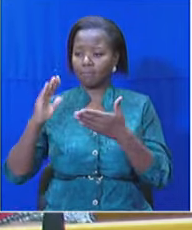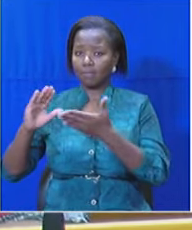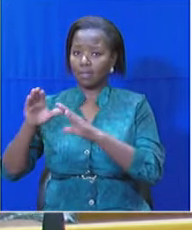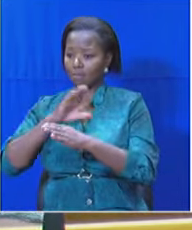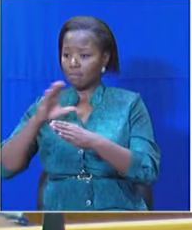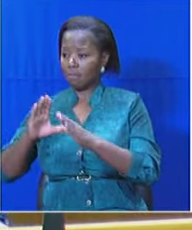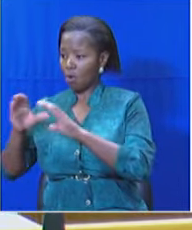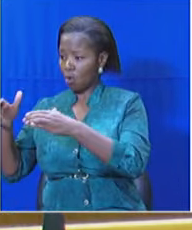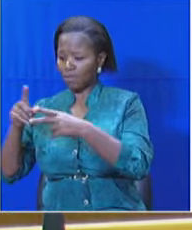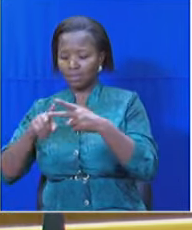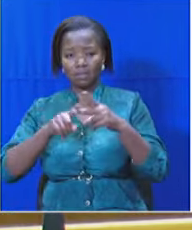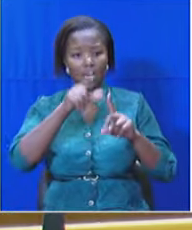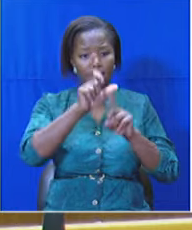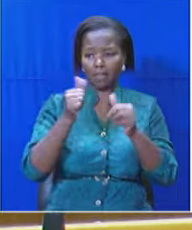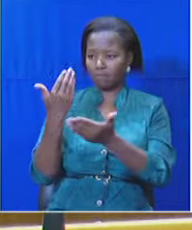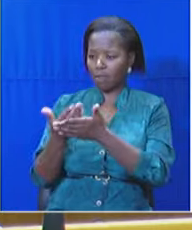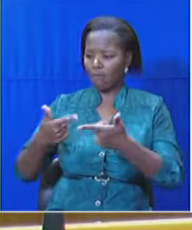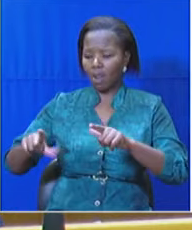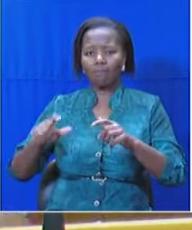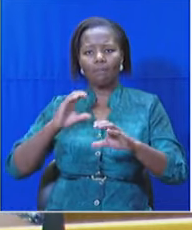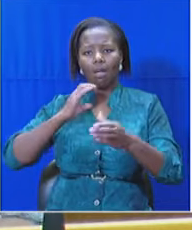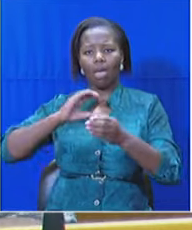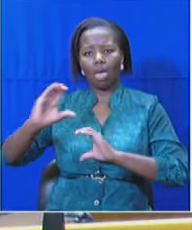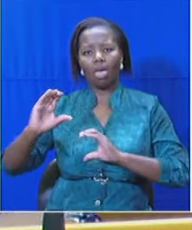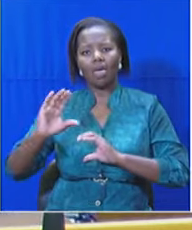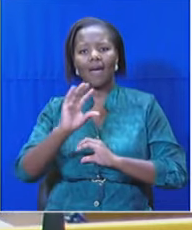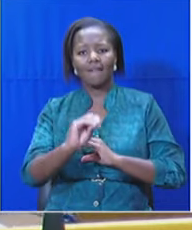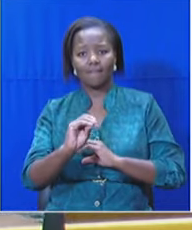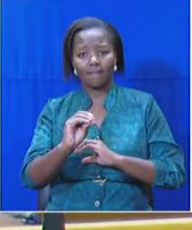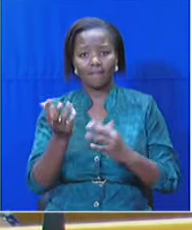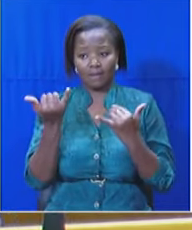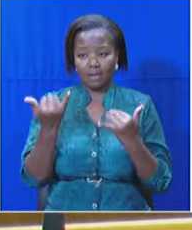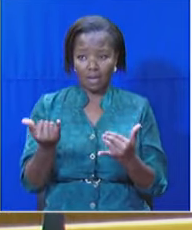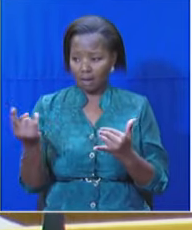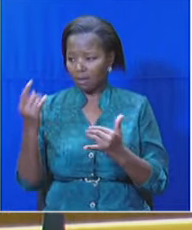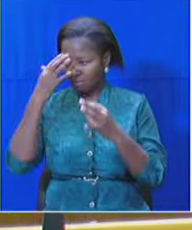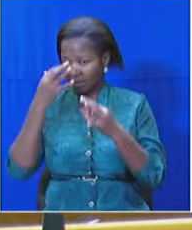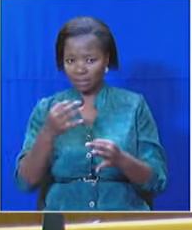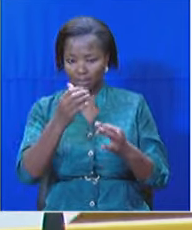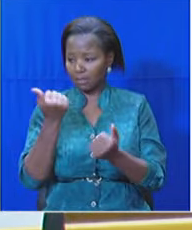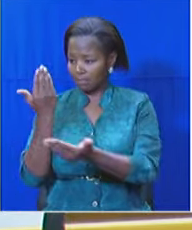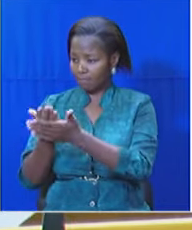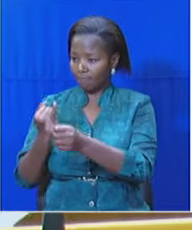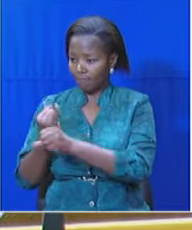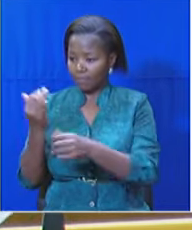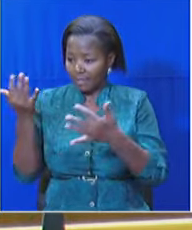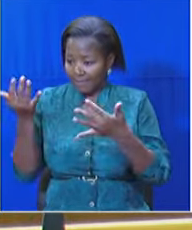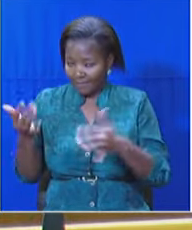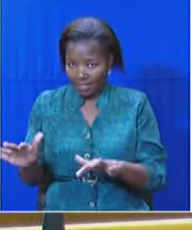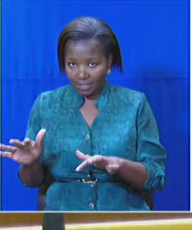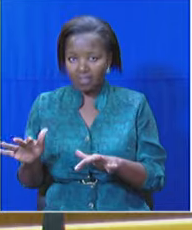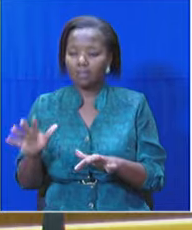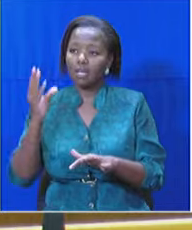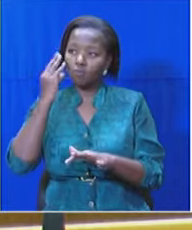and the claimants. There's an improvement made by the Commission. Immediately after the claimant application has been captured,